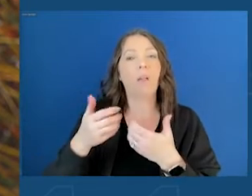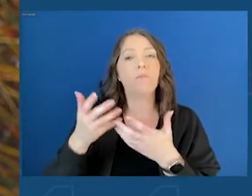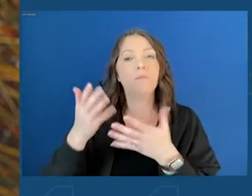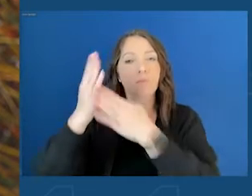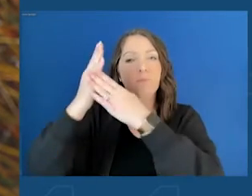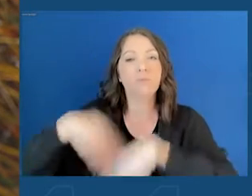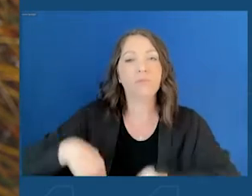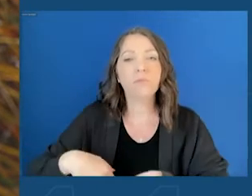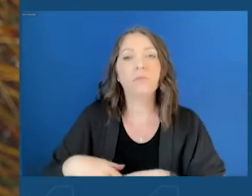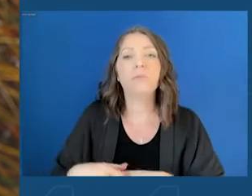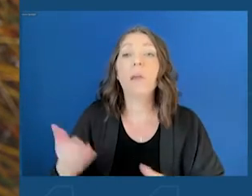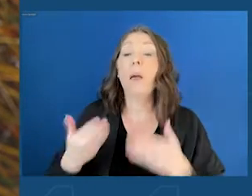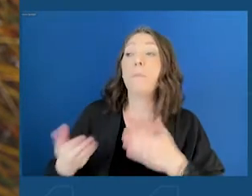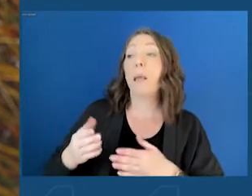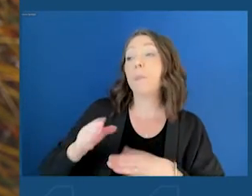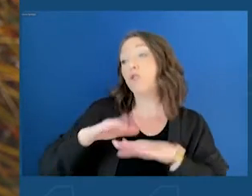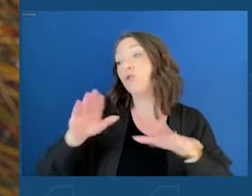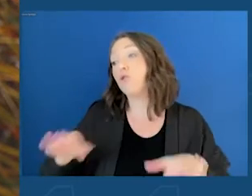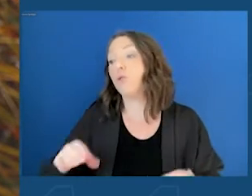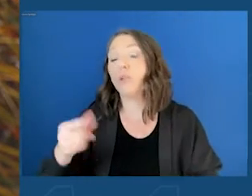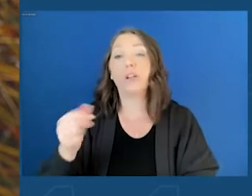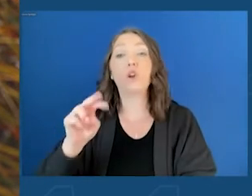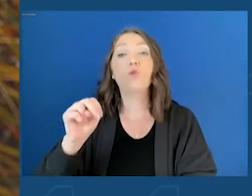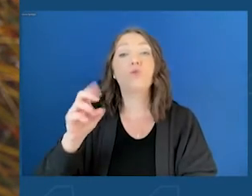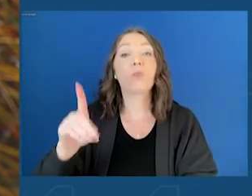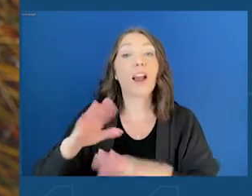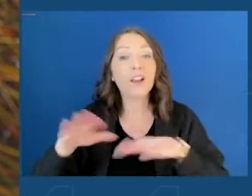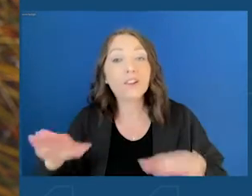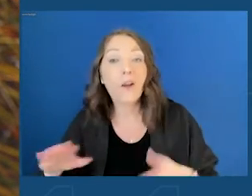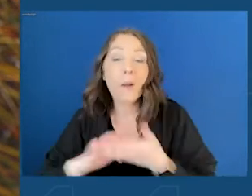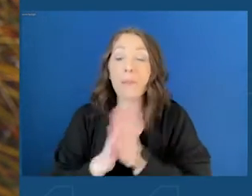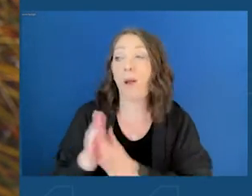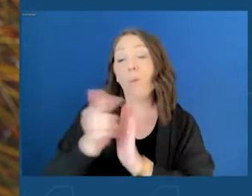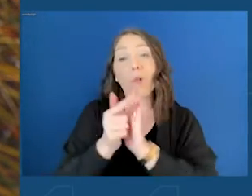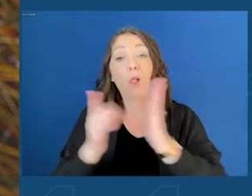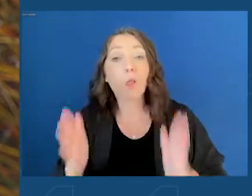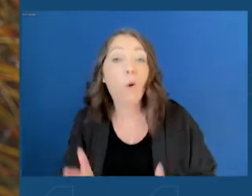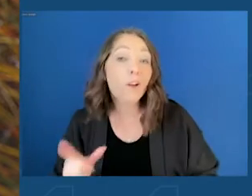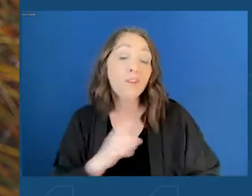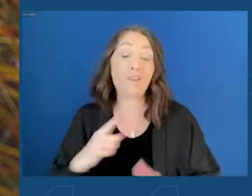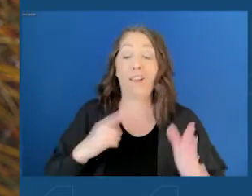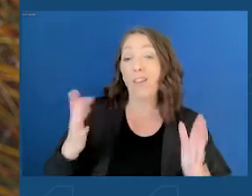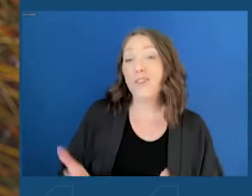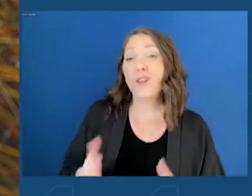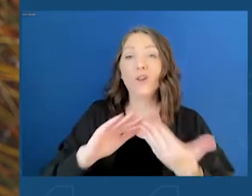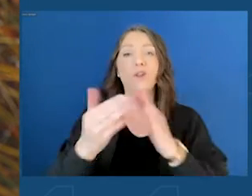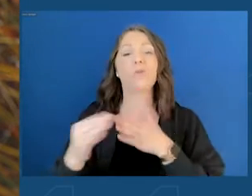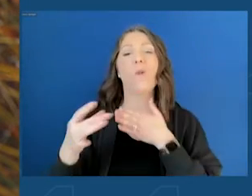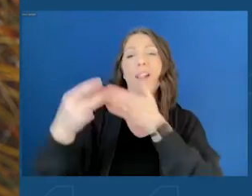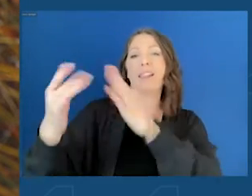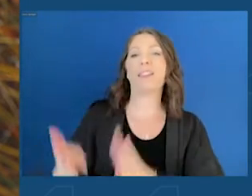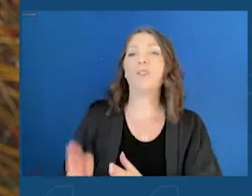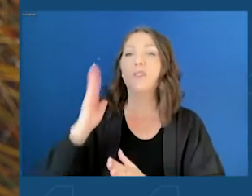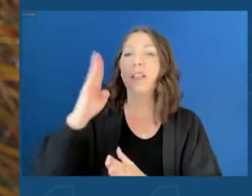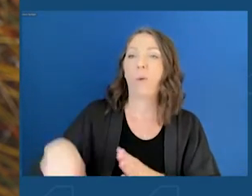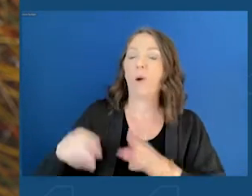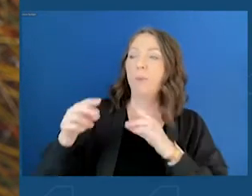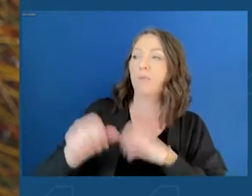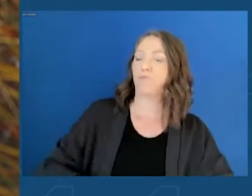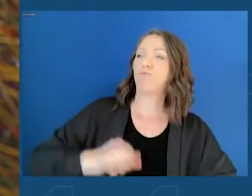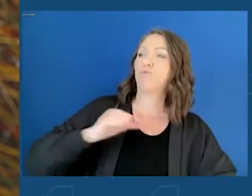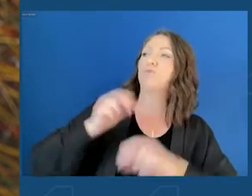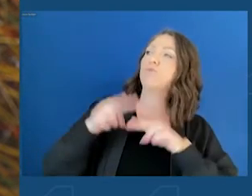and her grandchildren will become lawyers, legislators, or community leaders, and be proud of their matriarch's ability to repent